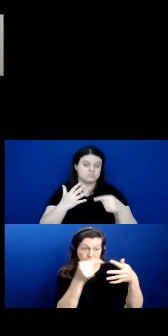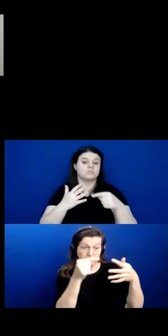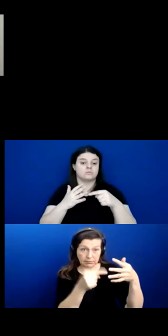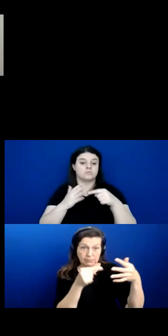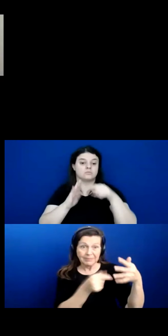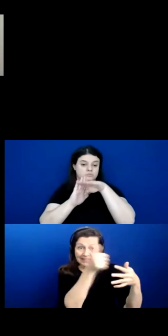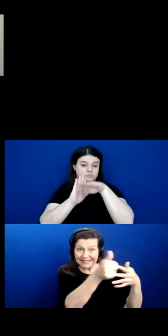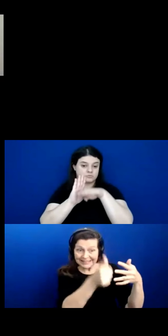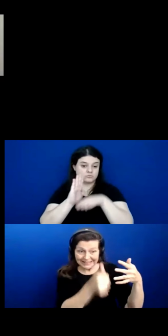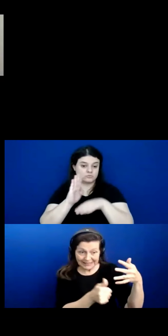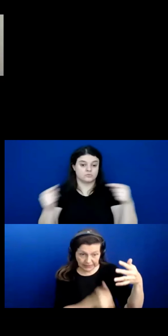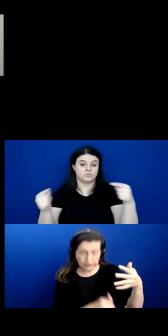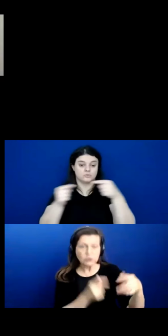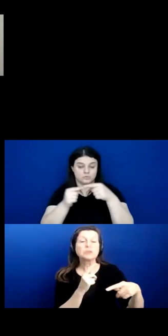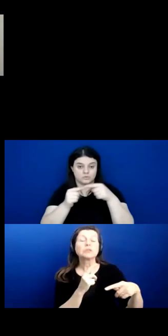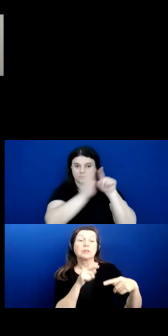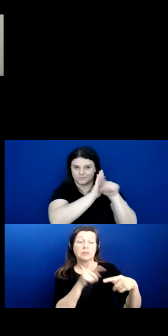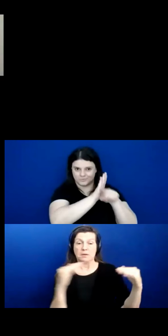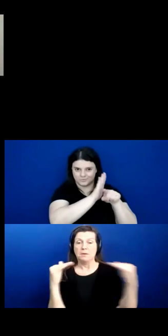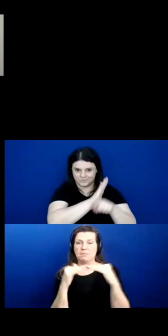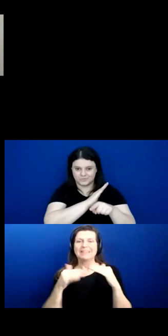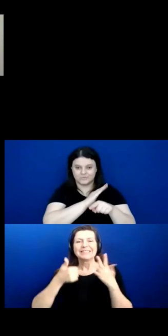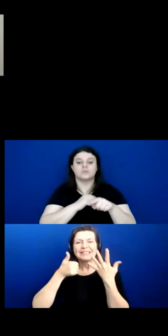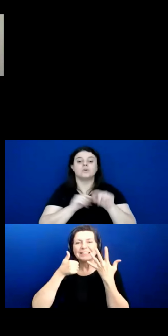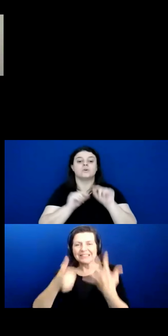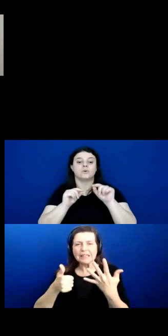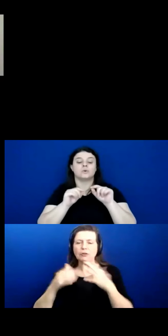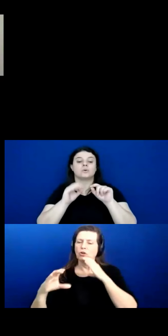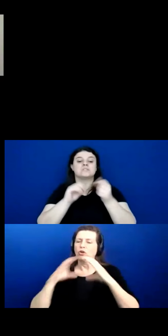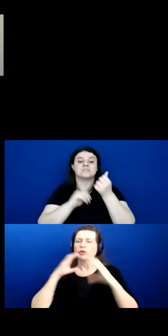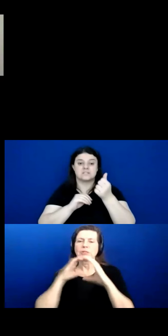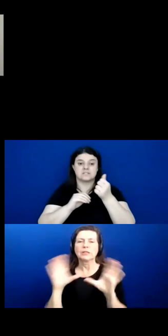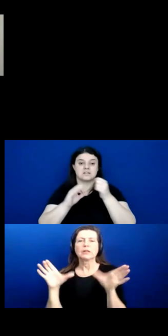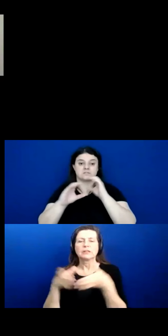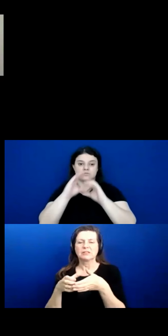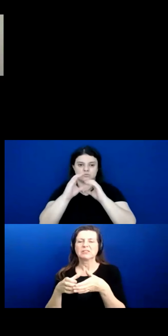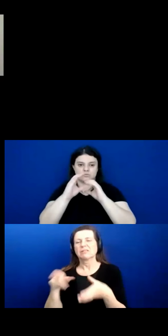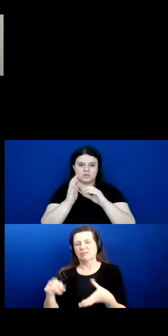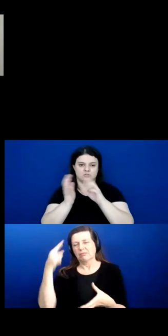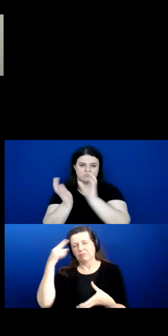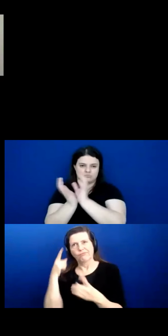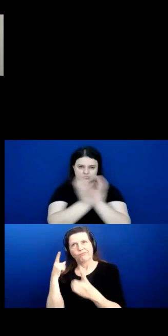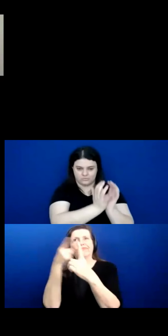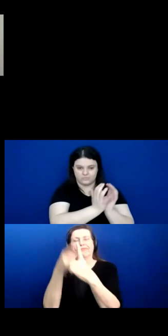matched, of the questionnaire that matched the 6 communication categories that were set as intervention goals.